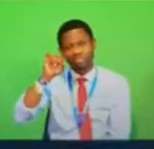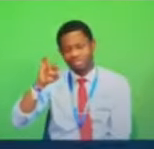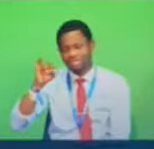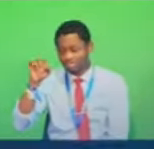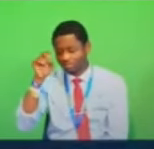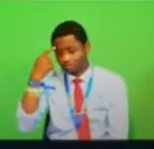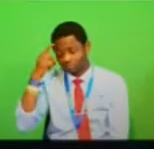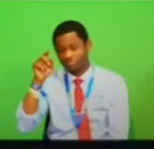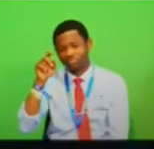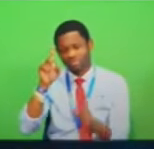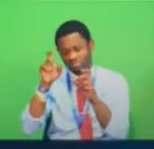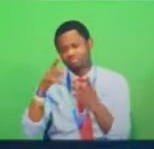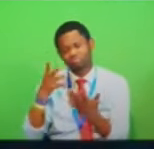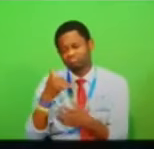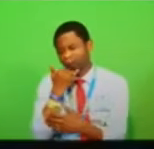out.